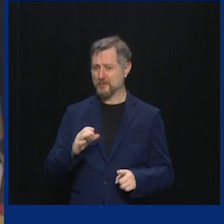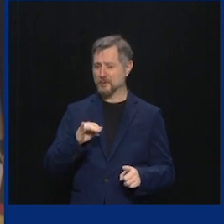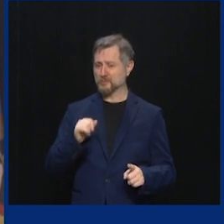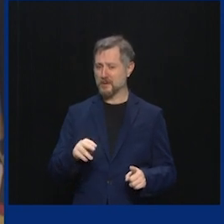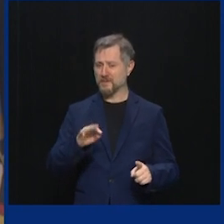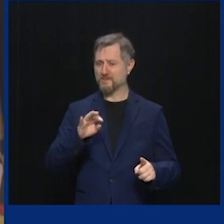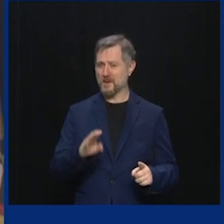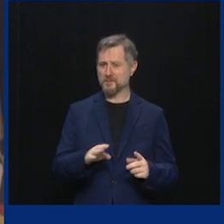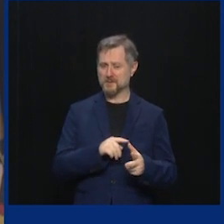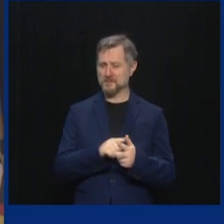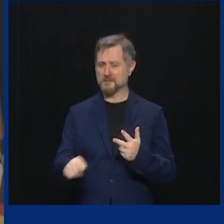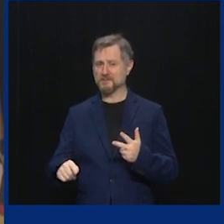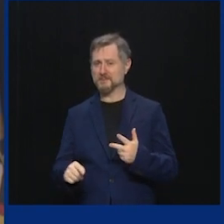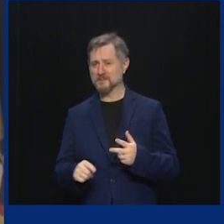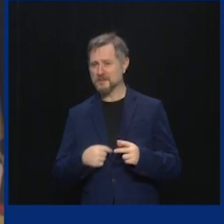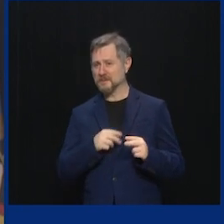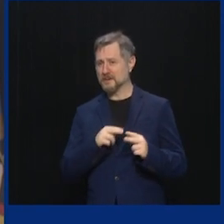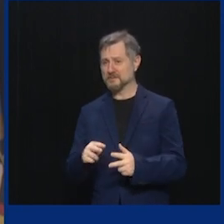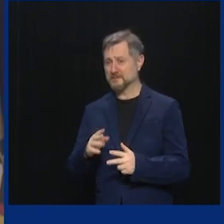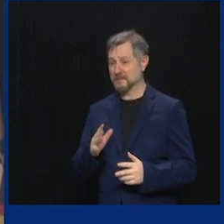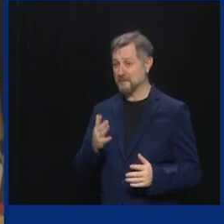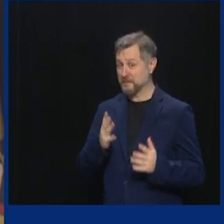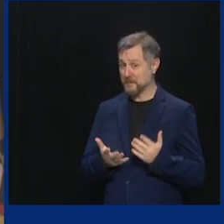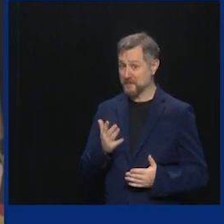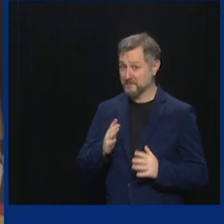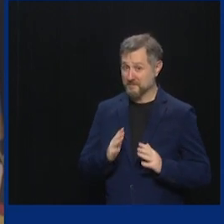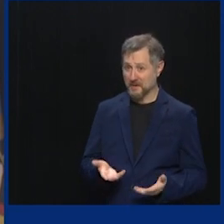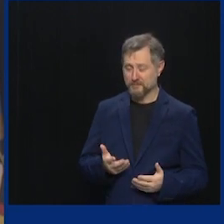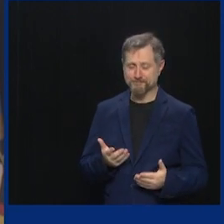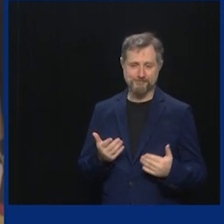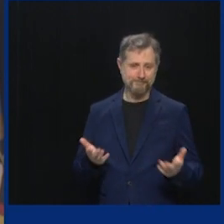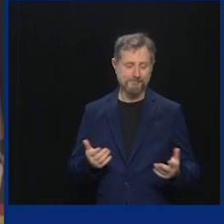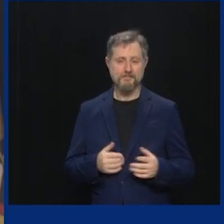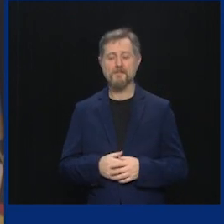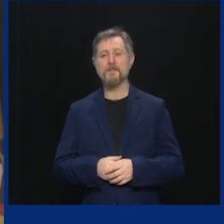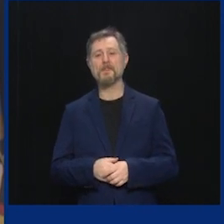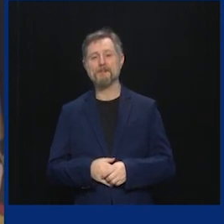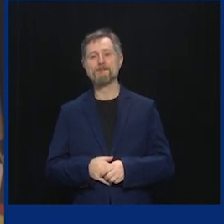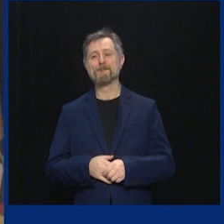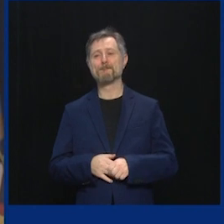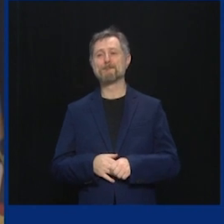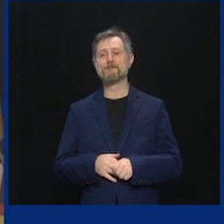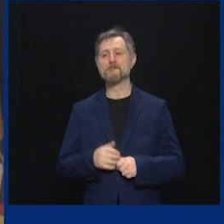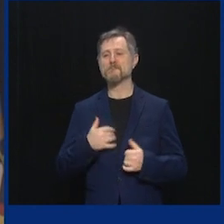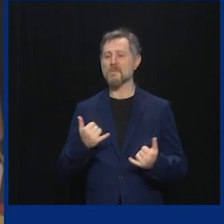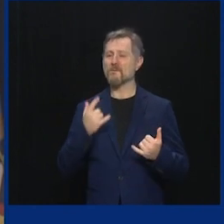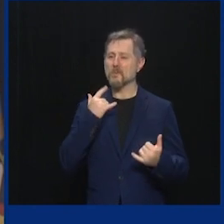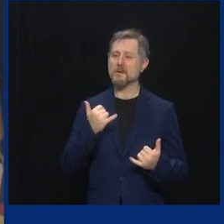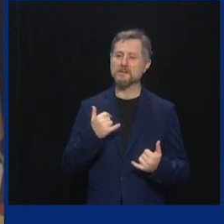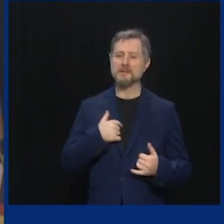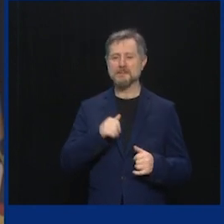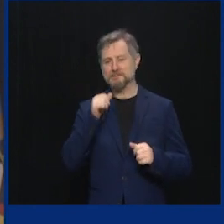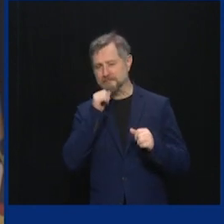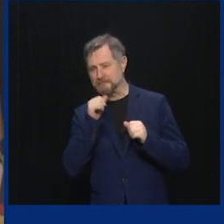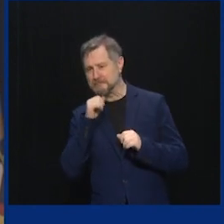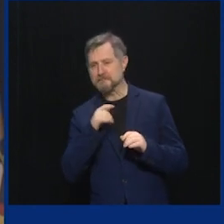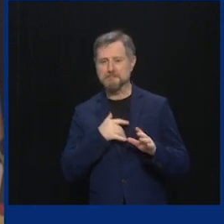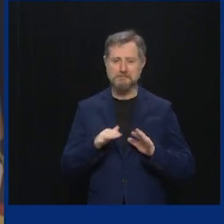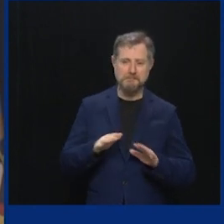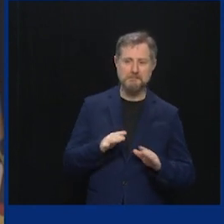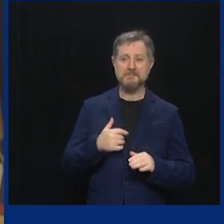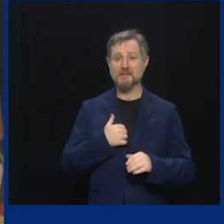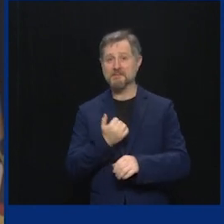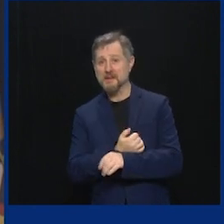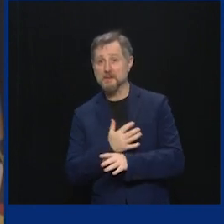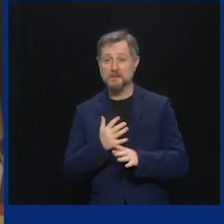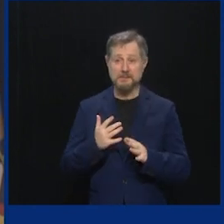We may be in a far better place. So it's, in my opinion, it's a little more short-term pain with the hope of long-term gain.